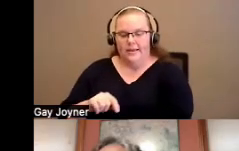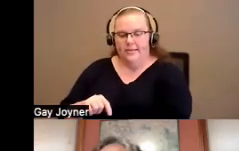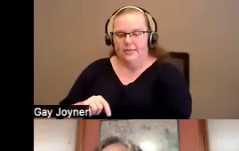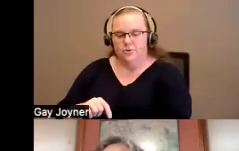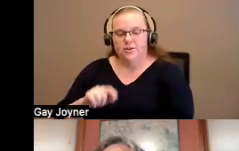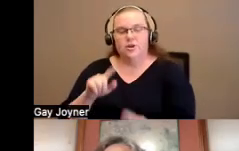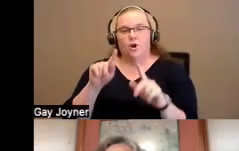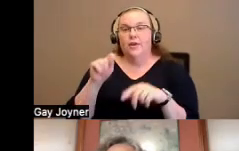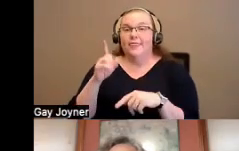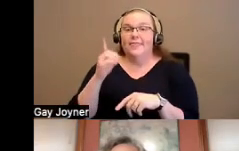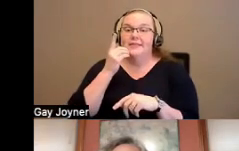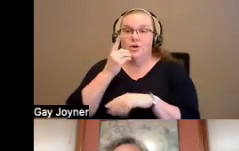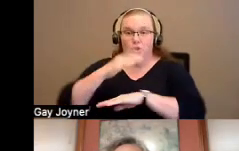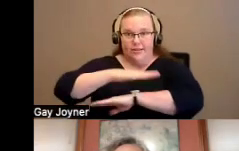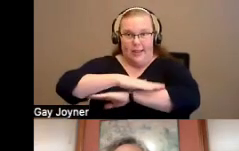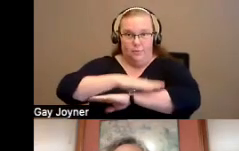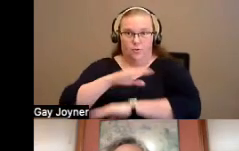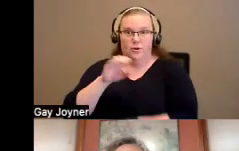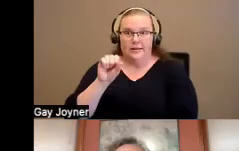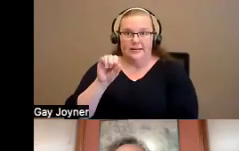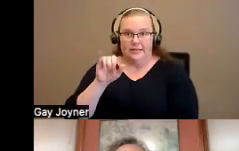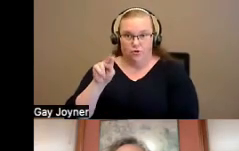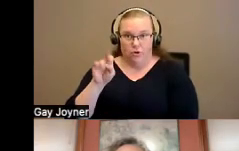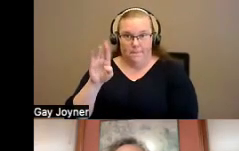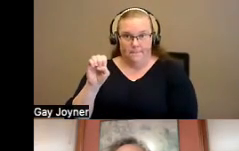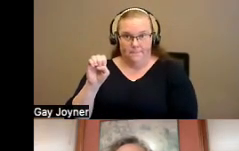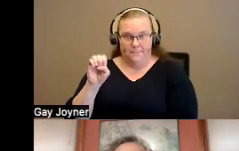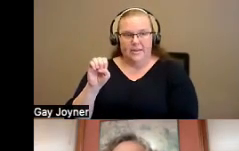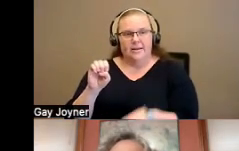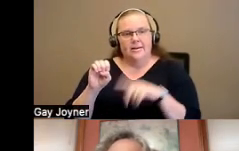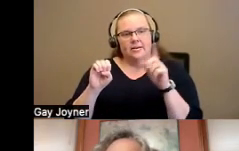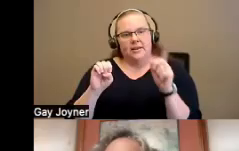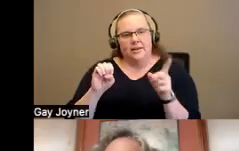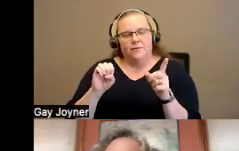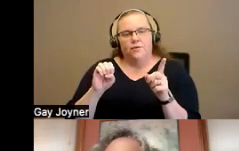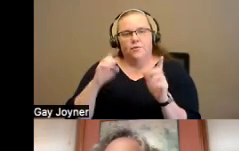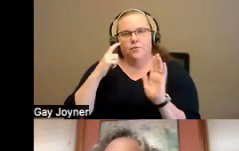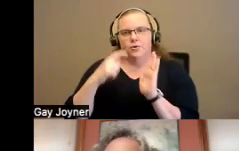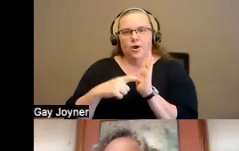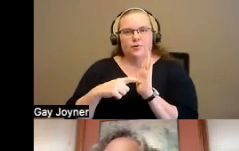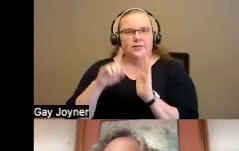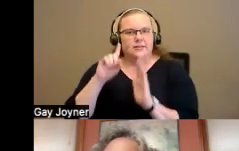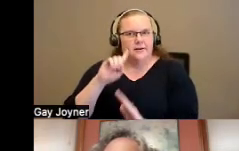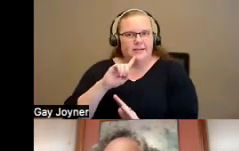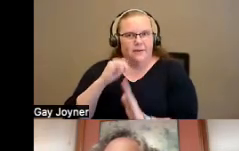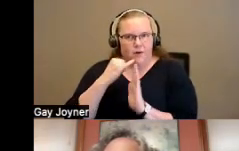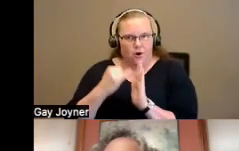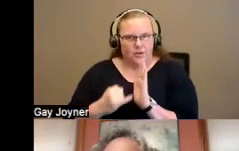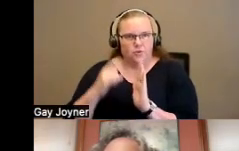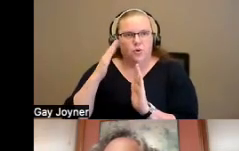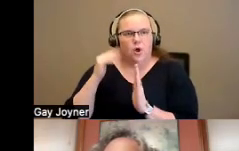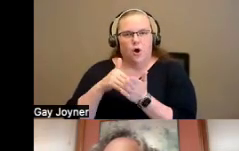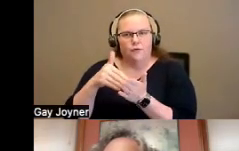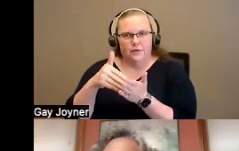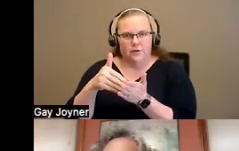oh, this one is called the dinner table Huh. syndrome. If you notice, deaf